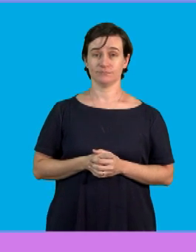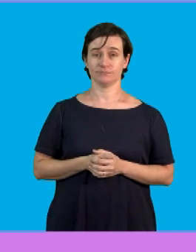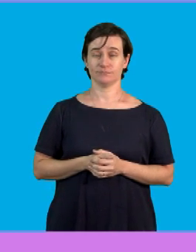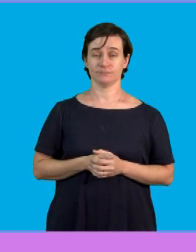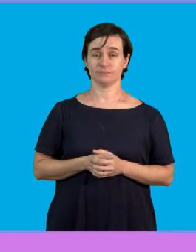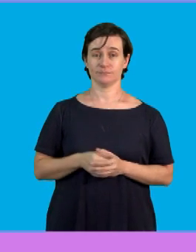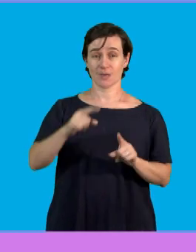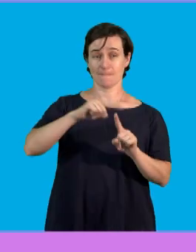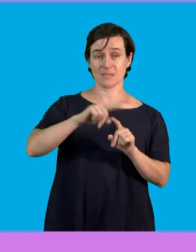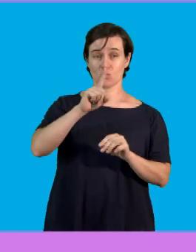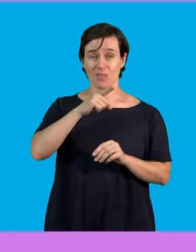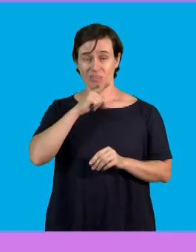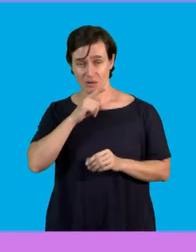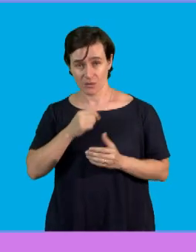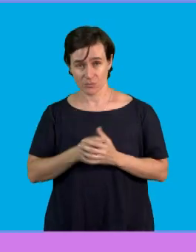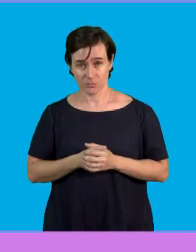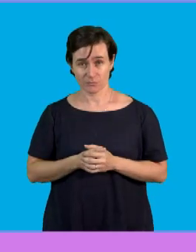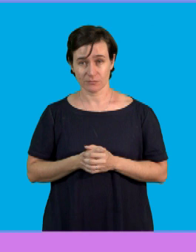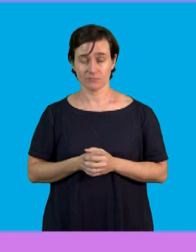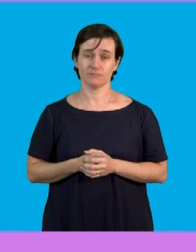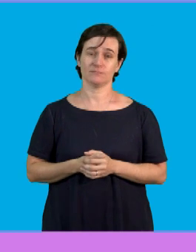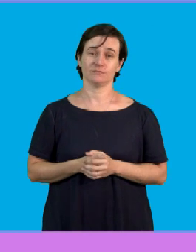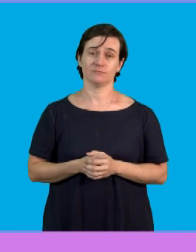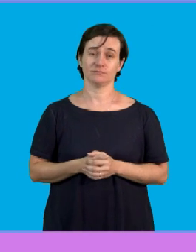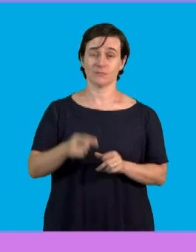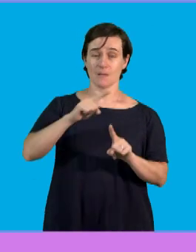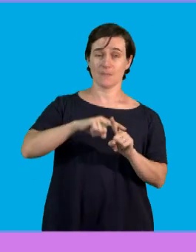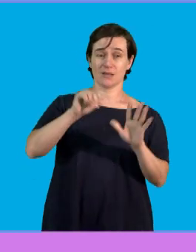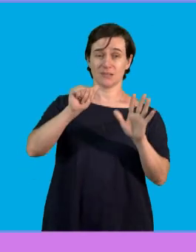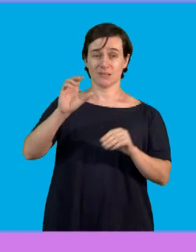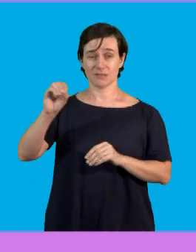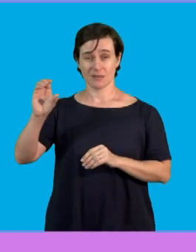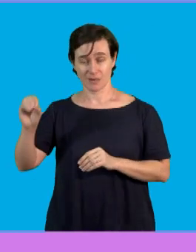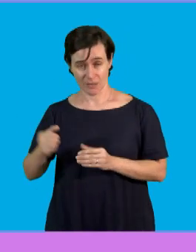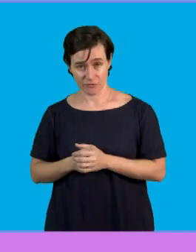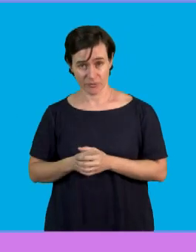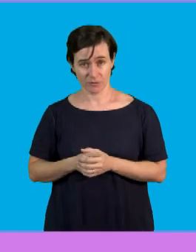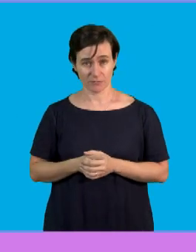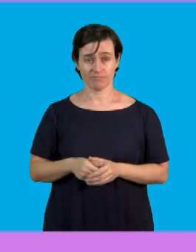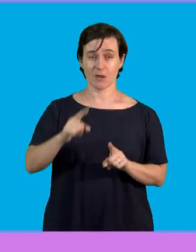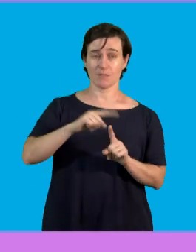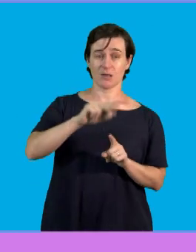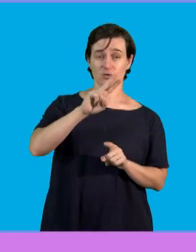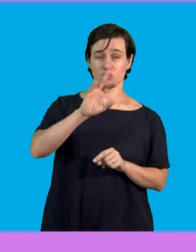plus 1,000 plus 600 plus